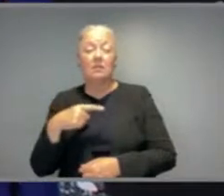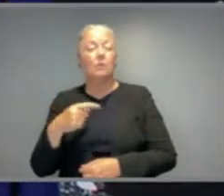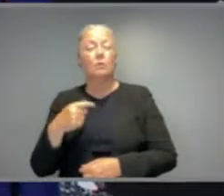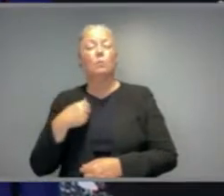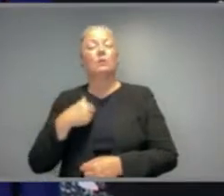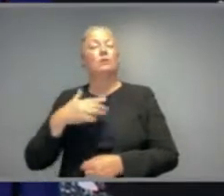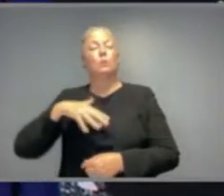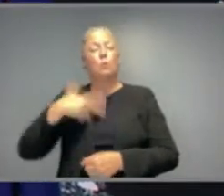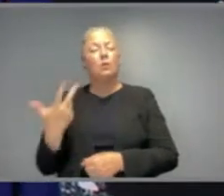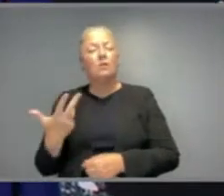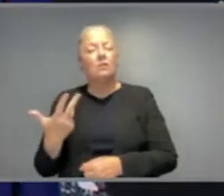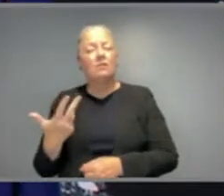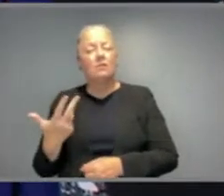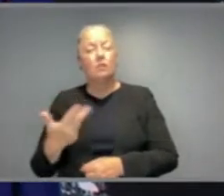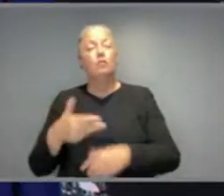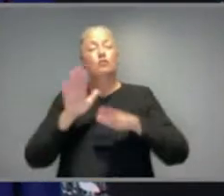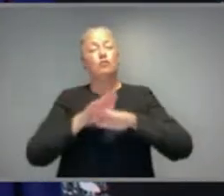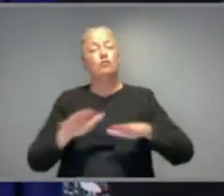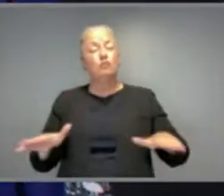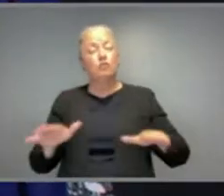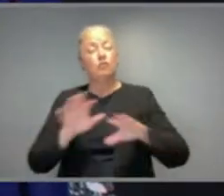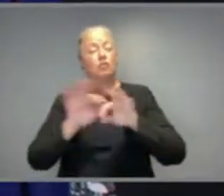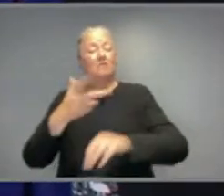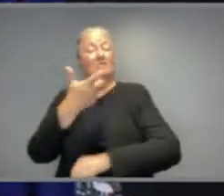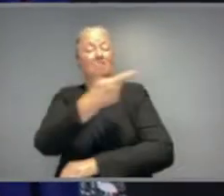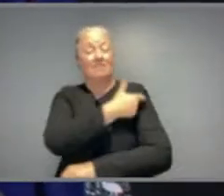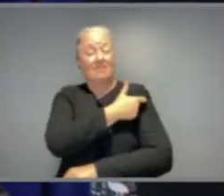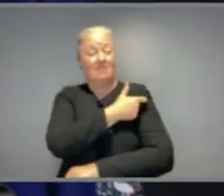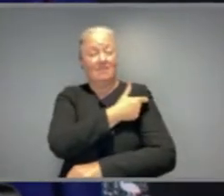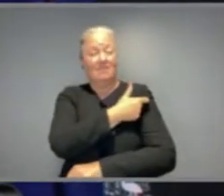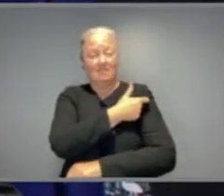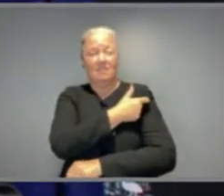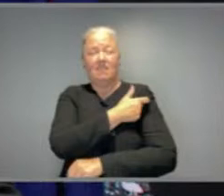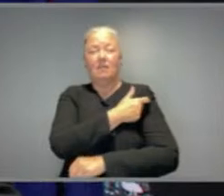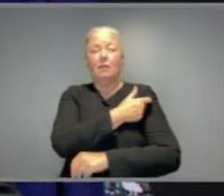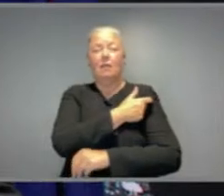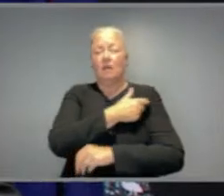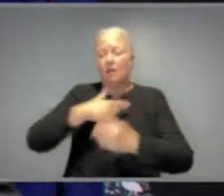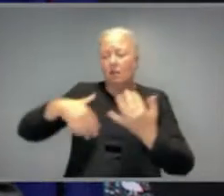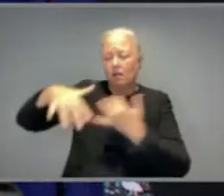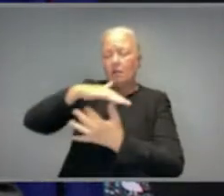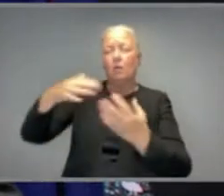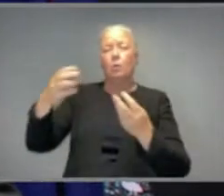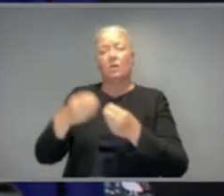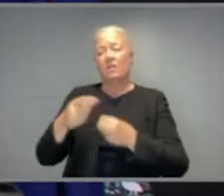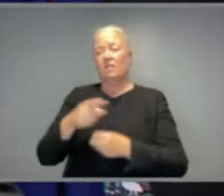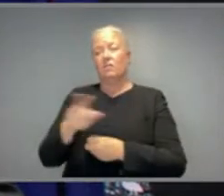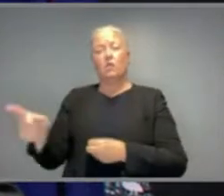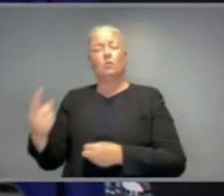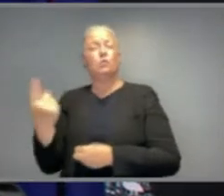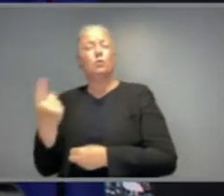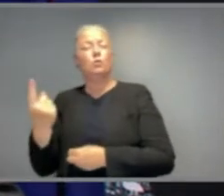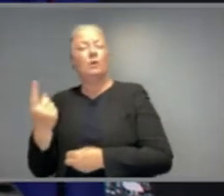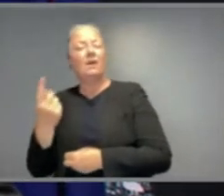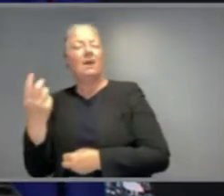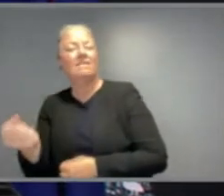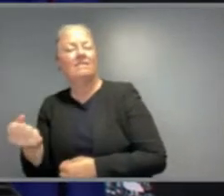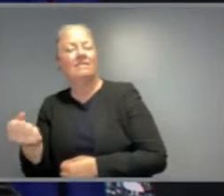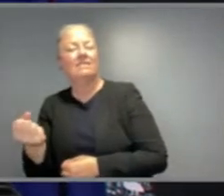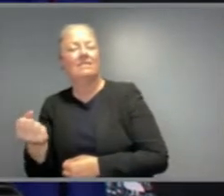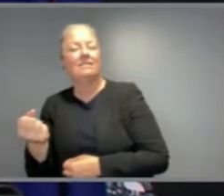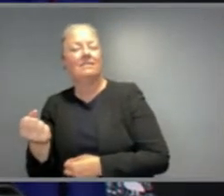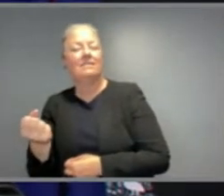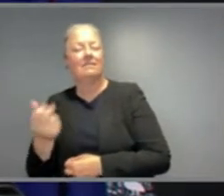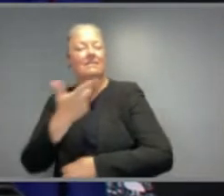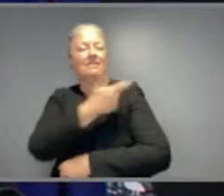unvaccinated children mixing with those who were vaccinated for those conditions. It wasn't done necessarily as